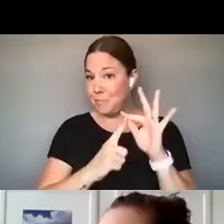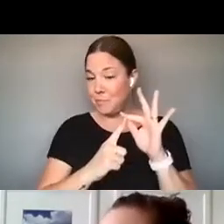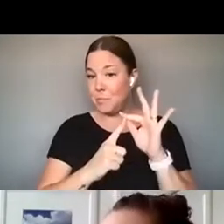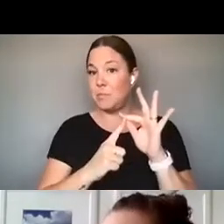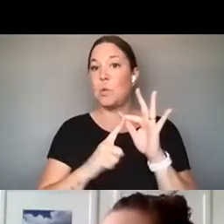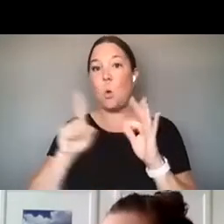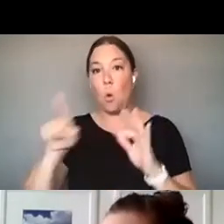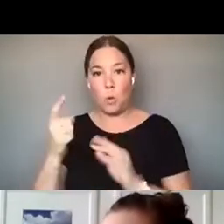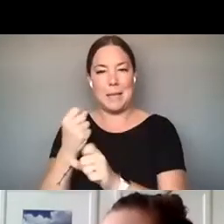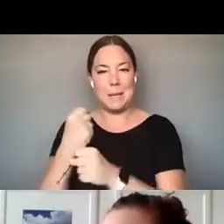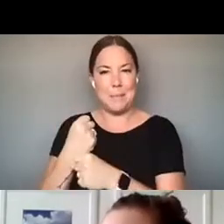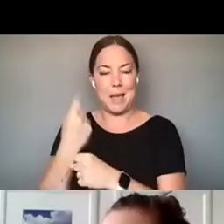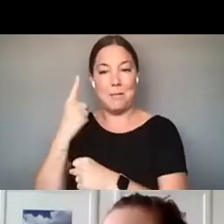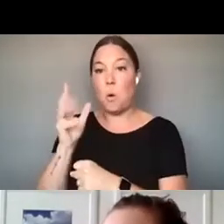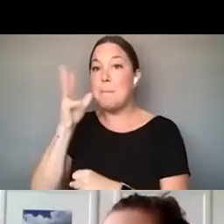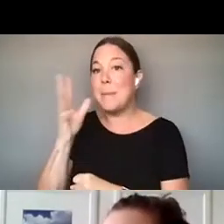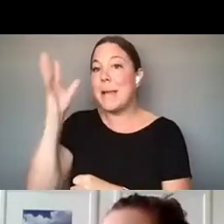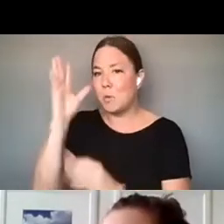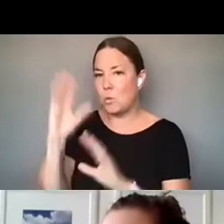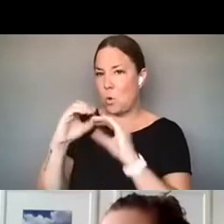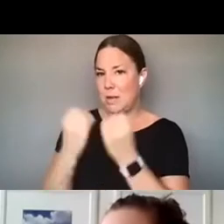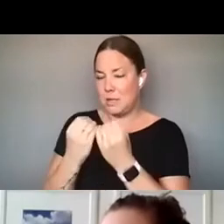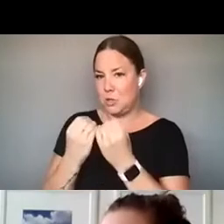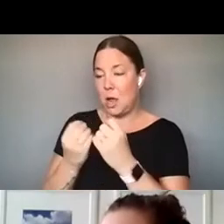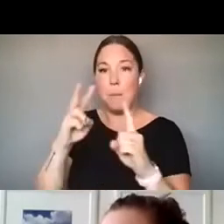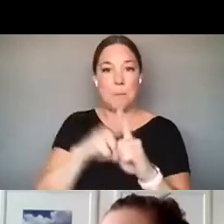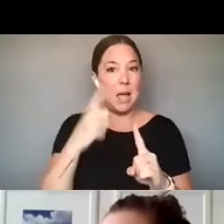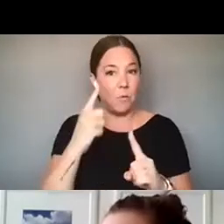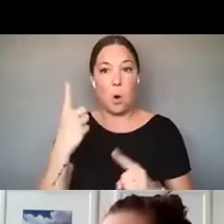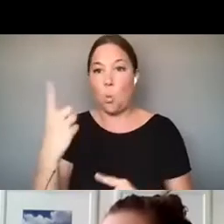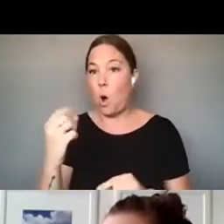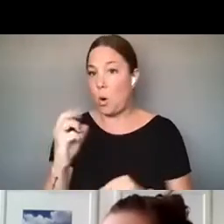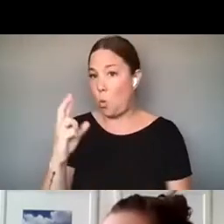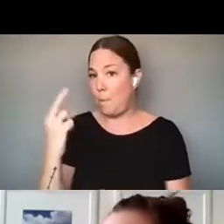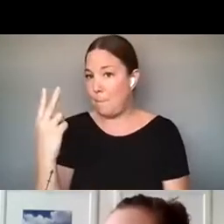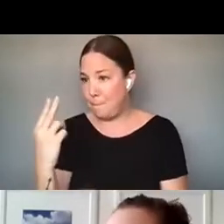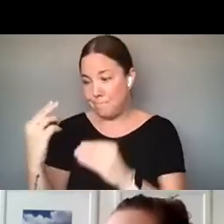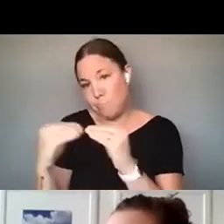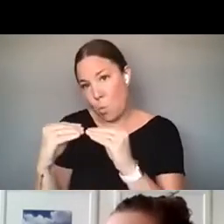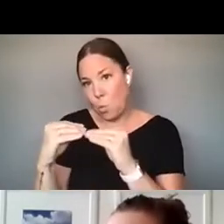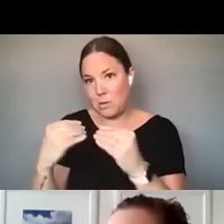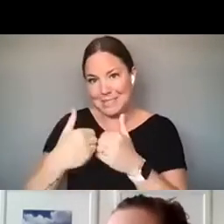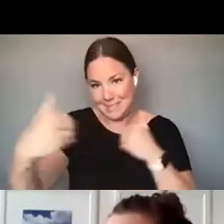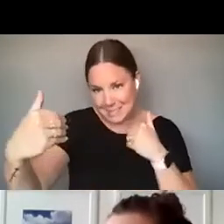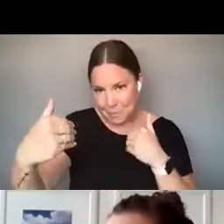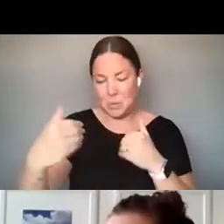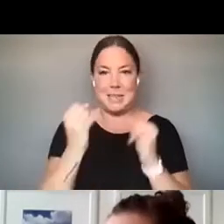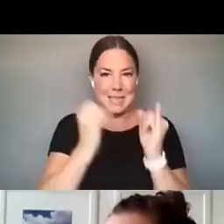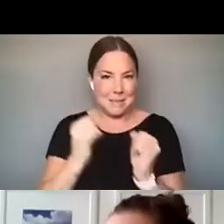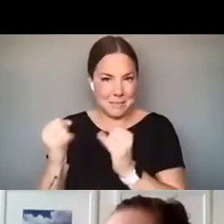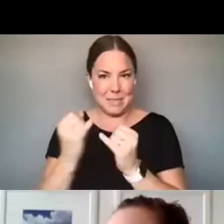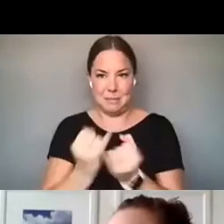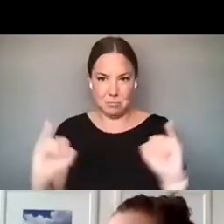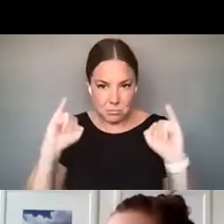for parent organizations applying on behalf of one or more separately identifiable and independent components.